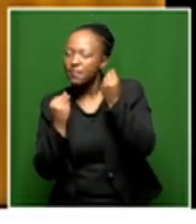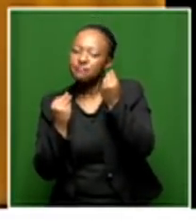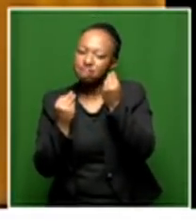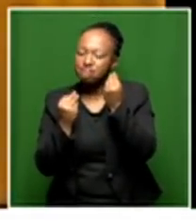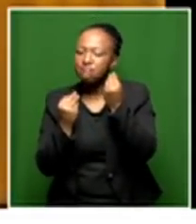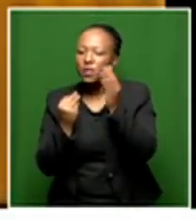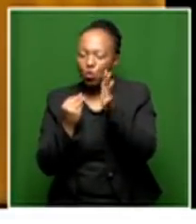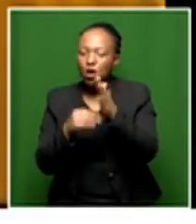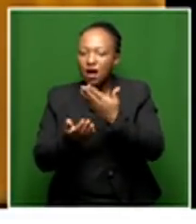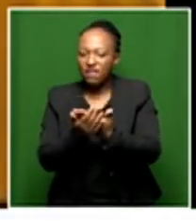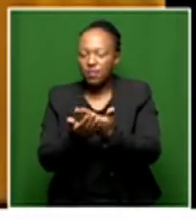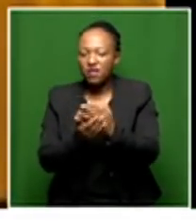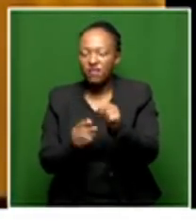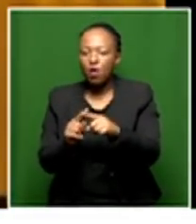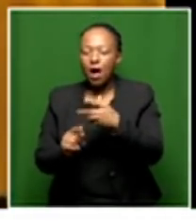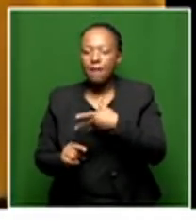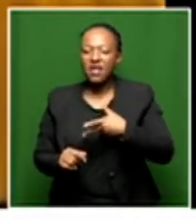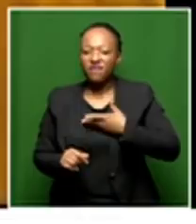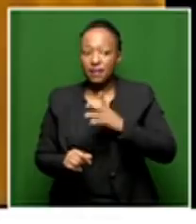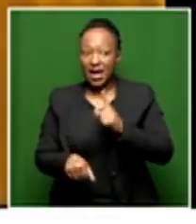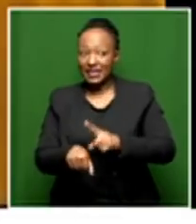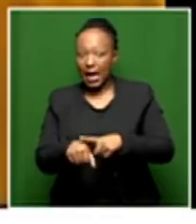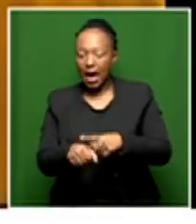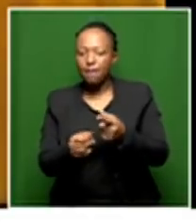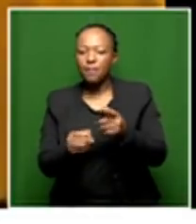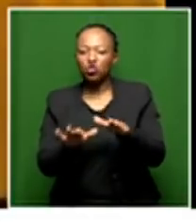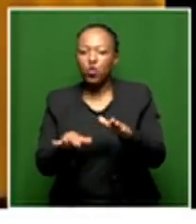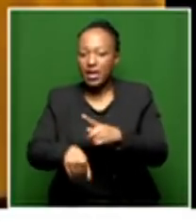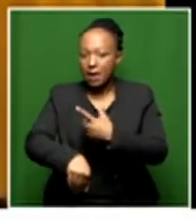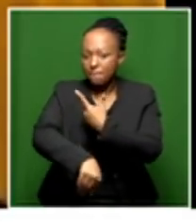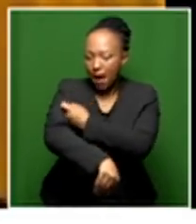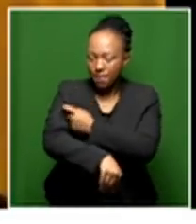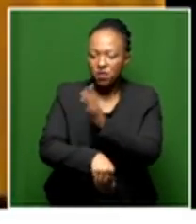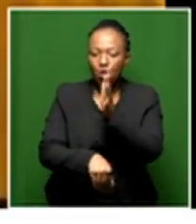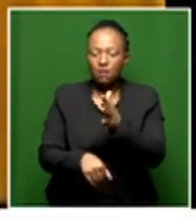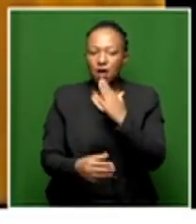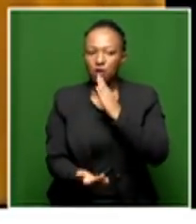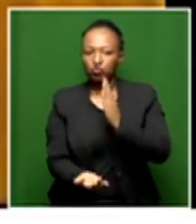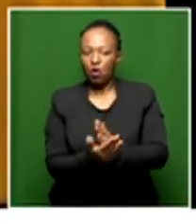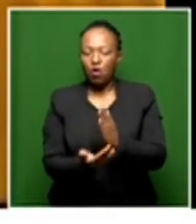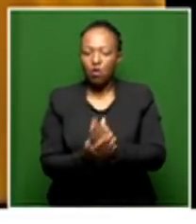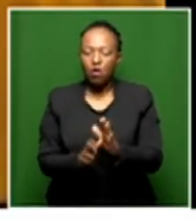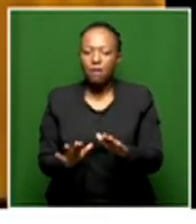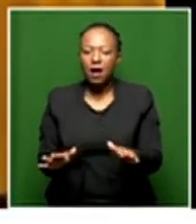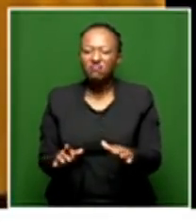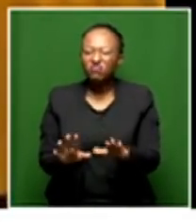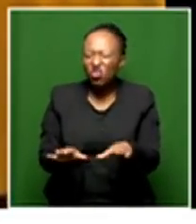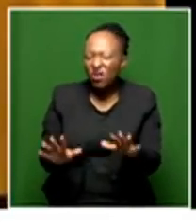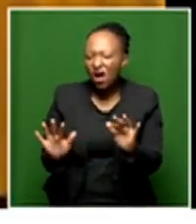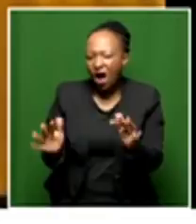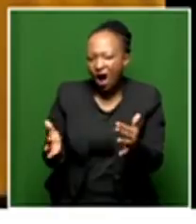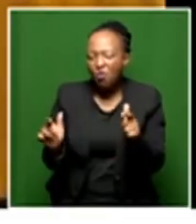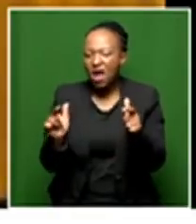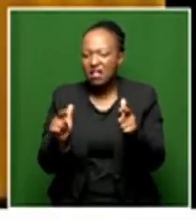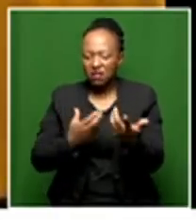I think that our parents here will be more reassured because there will be a lot more information about how children handle